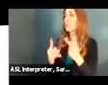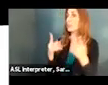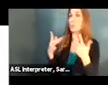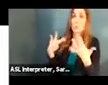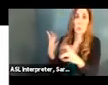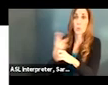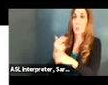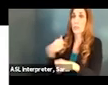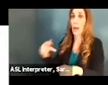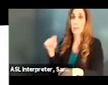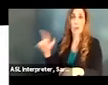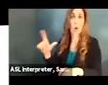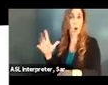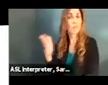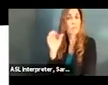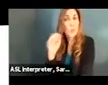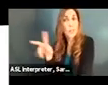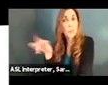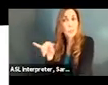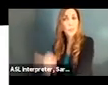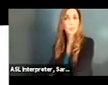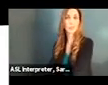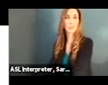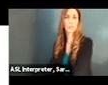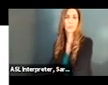okay too. Yeah.